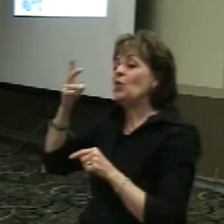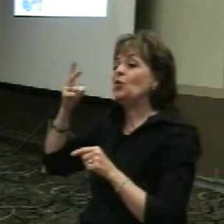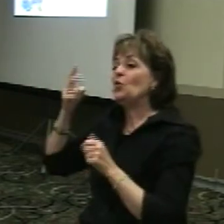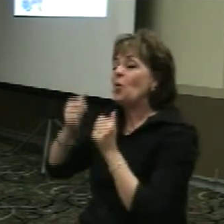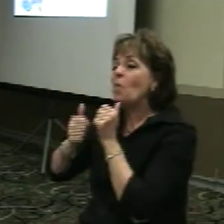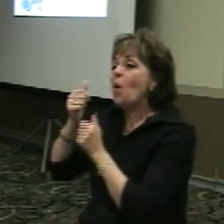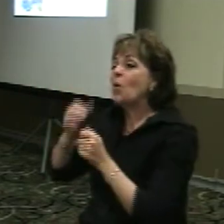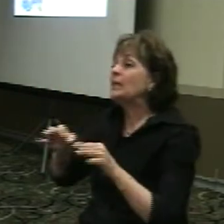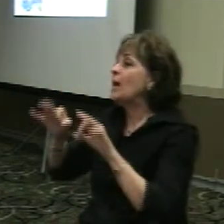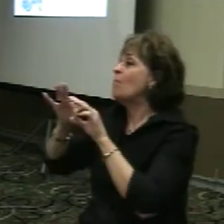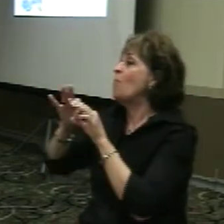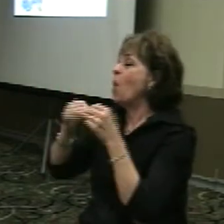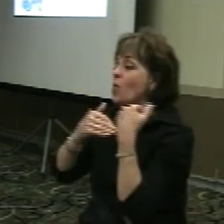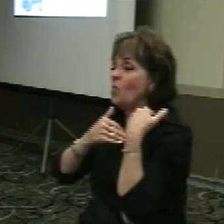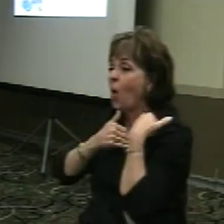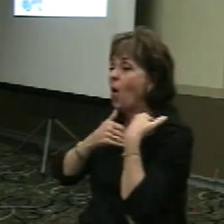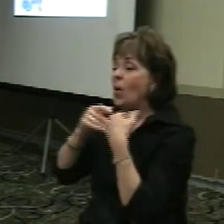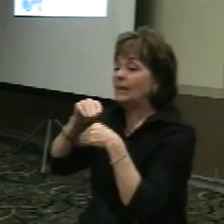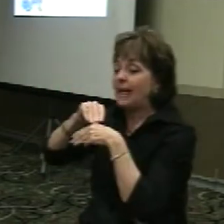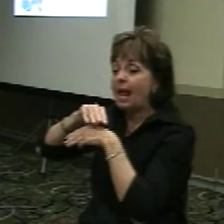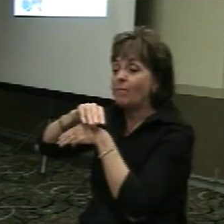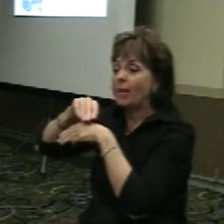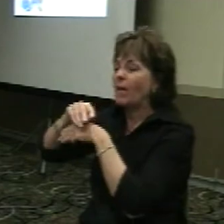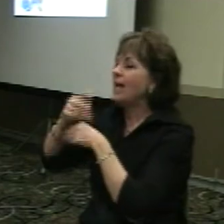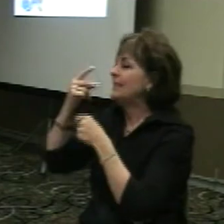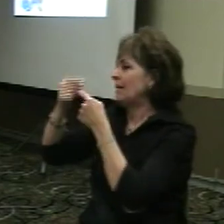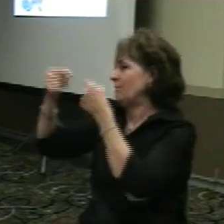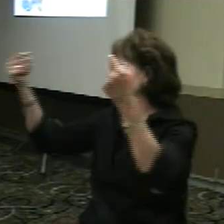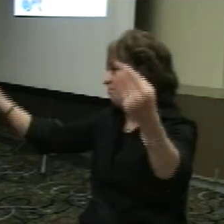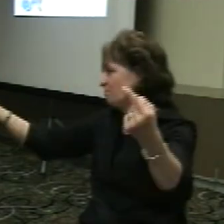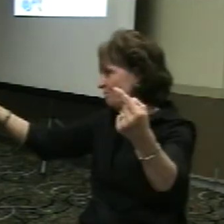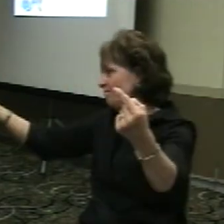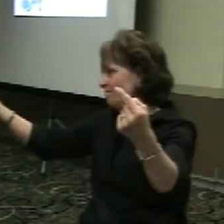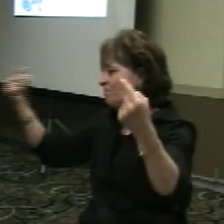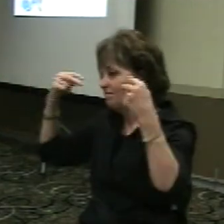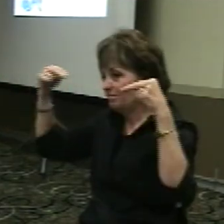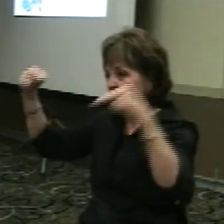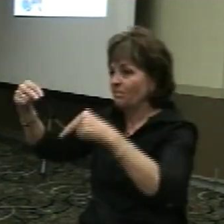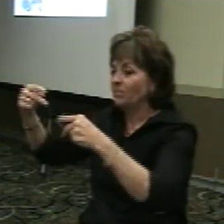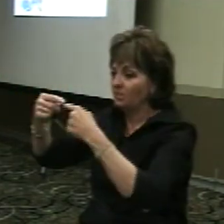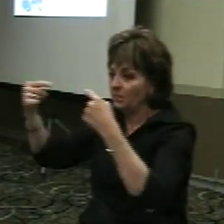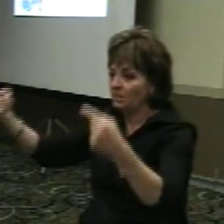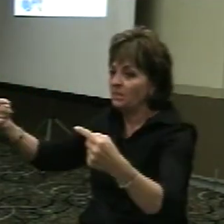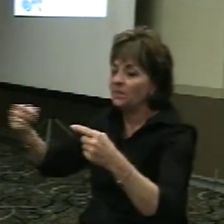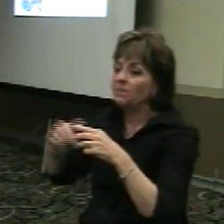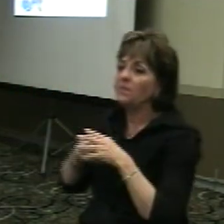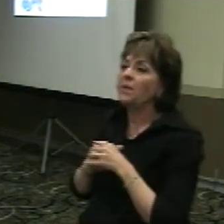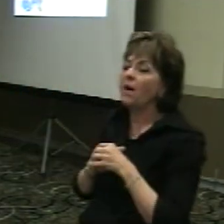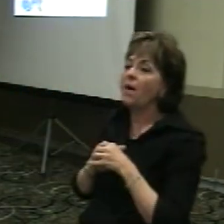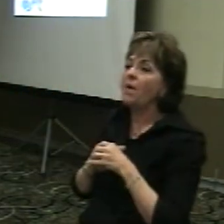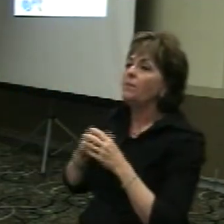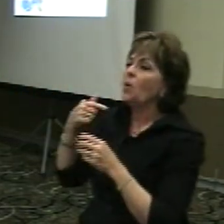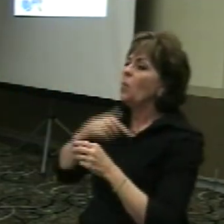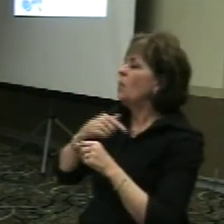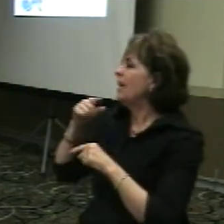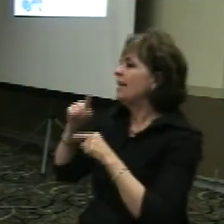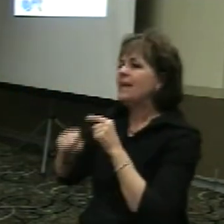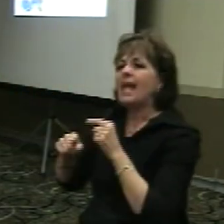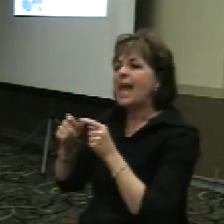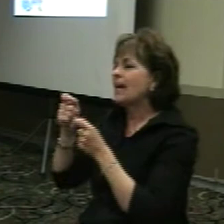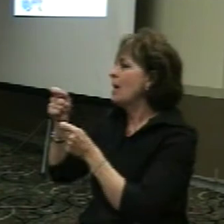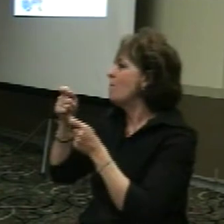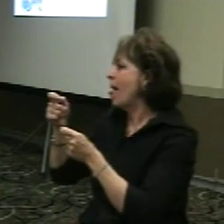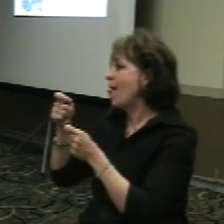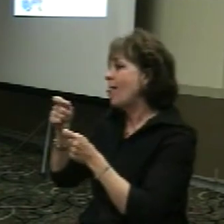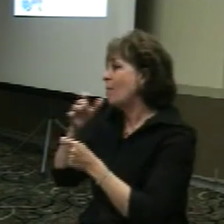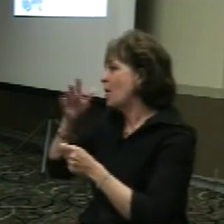of making an impact see the problem from just the opposite side of the telescope. All right. We cannot compel